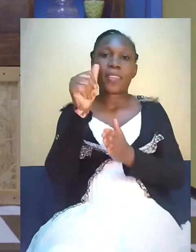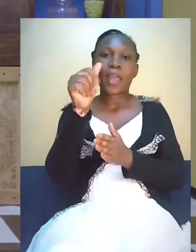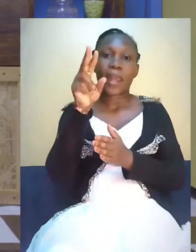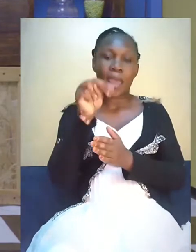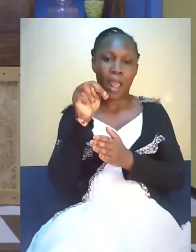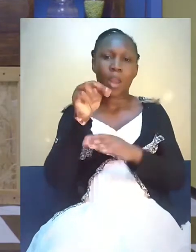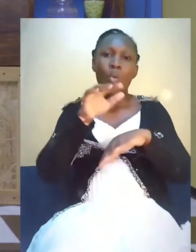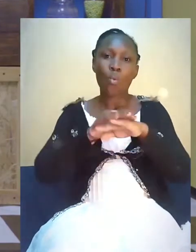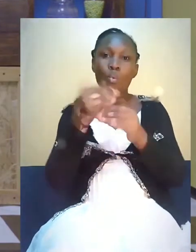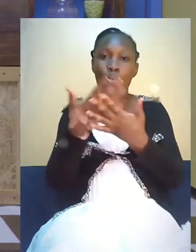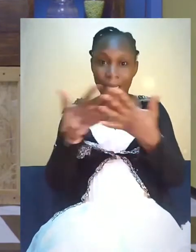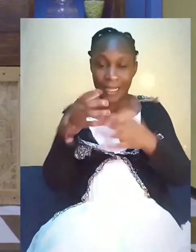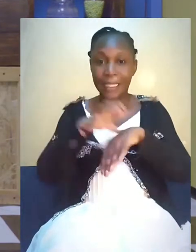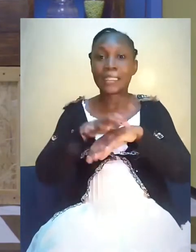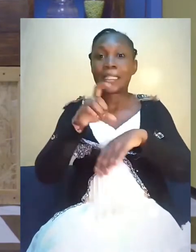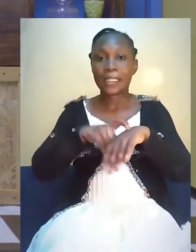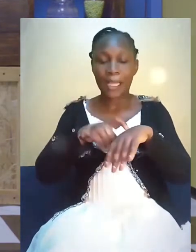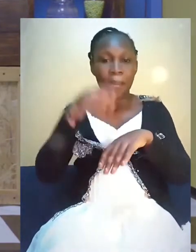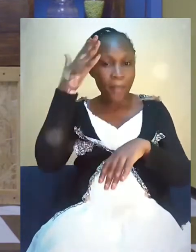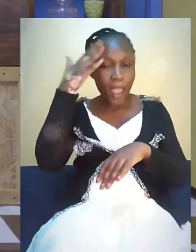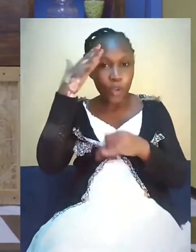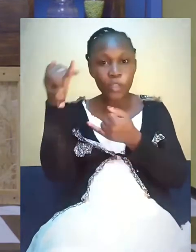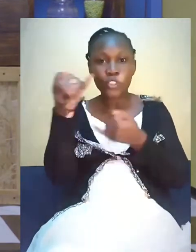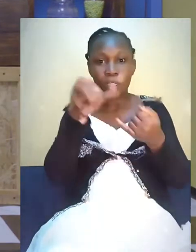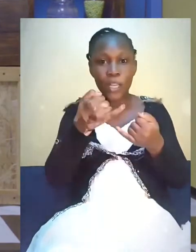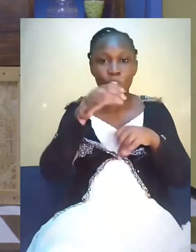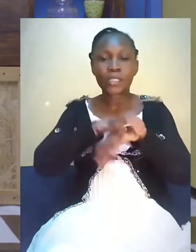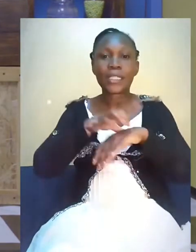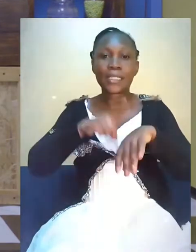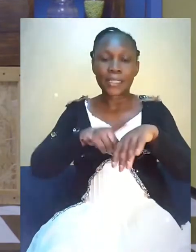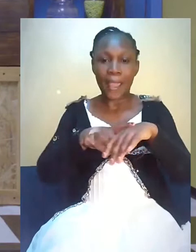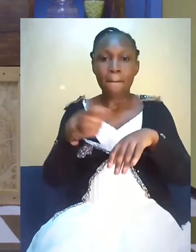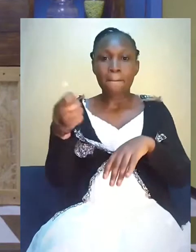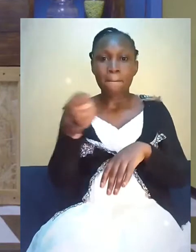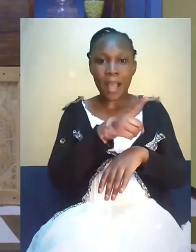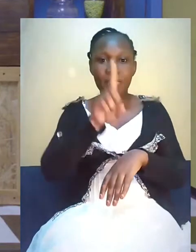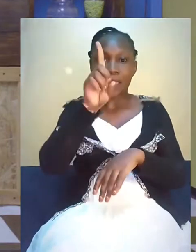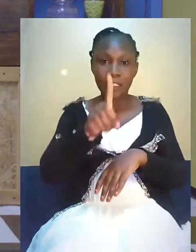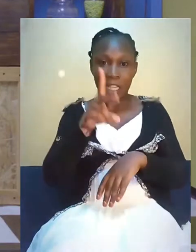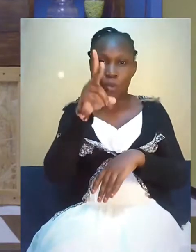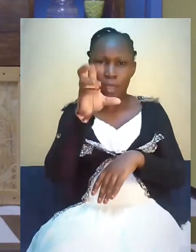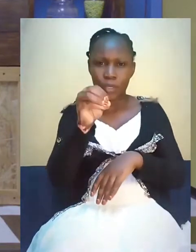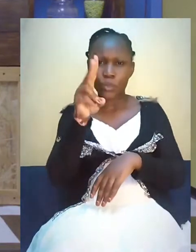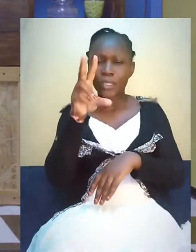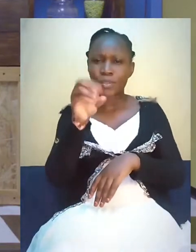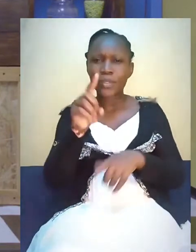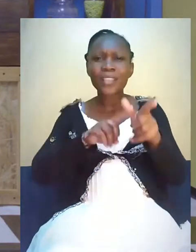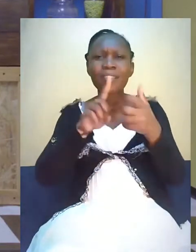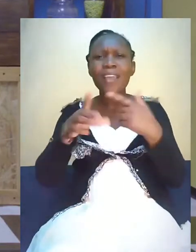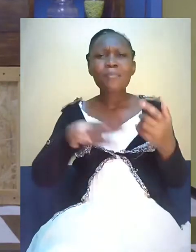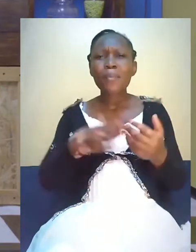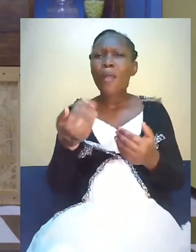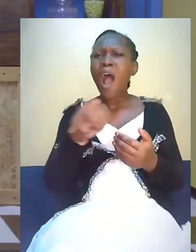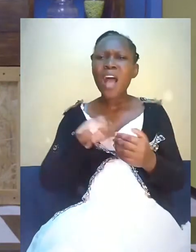time. I know the introduction of this particular show, I did it in January of 2020, and some people have been asking me, what happened to the show? Are you done